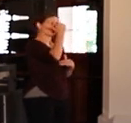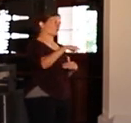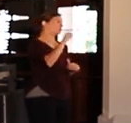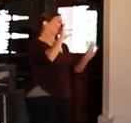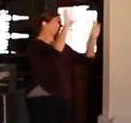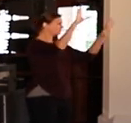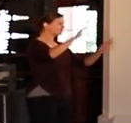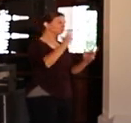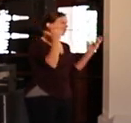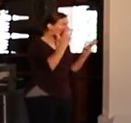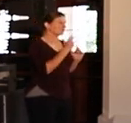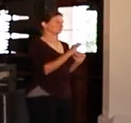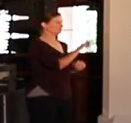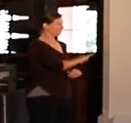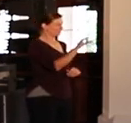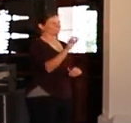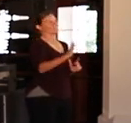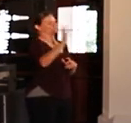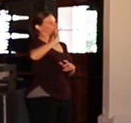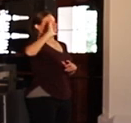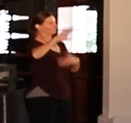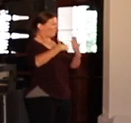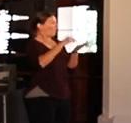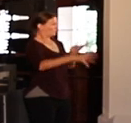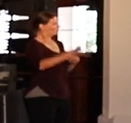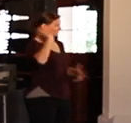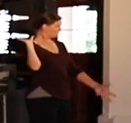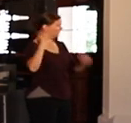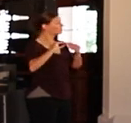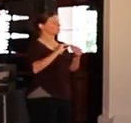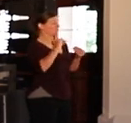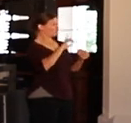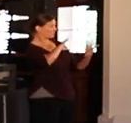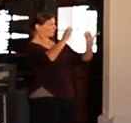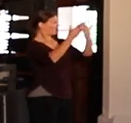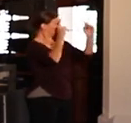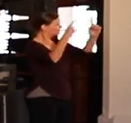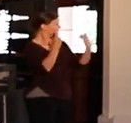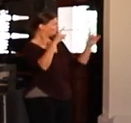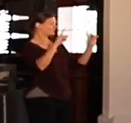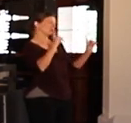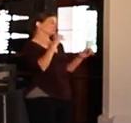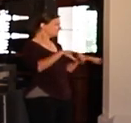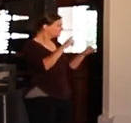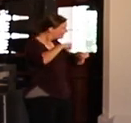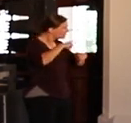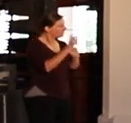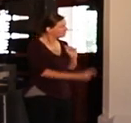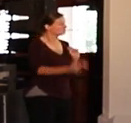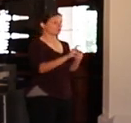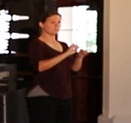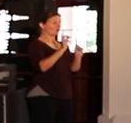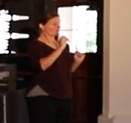absolutely awesome, just like the rest of our Scotties. And to get there is a journey. But there are people here